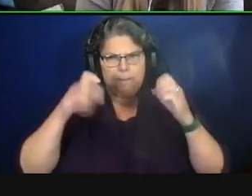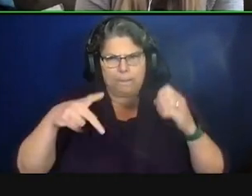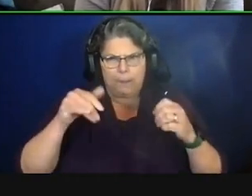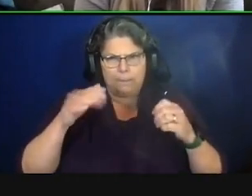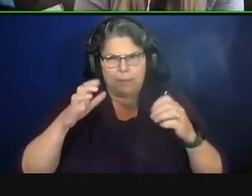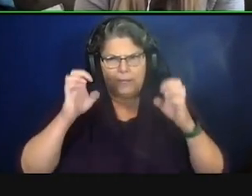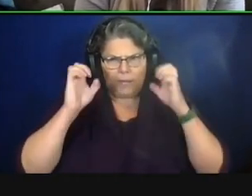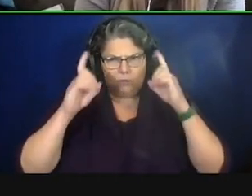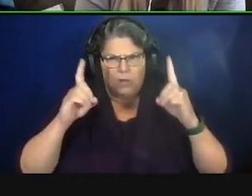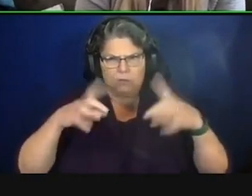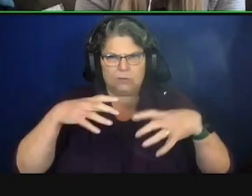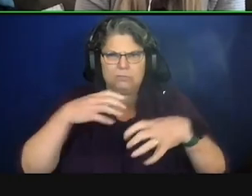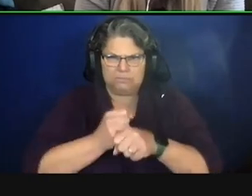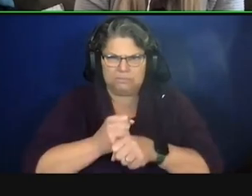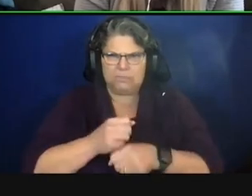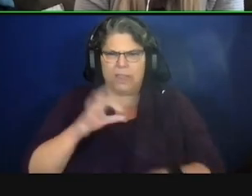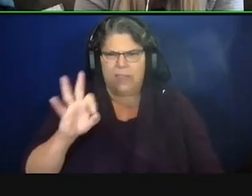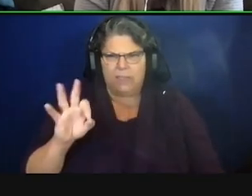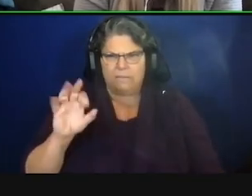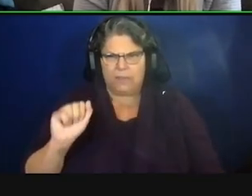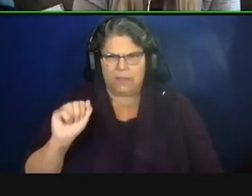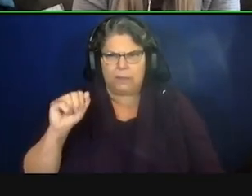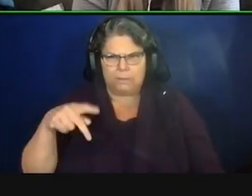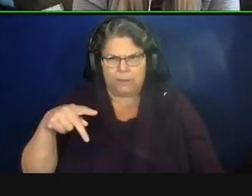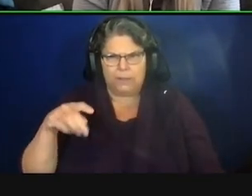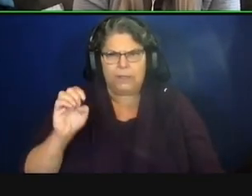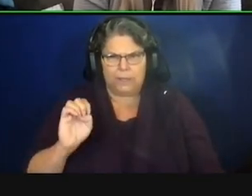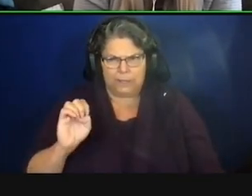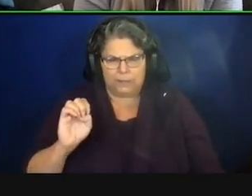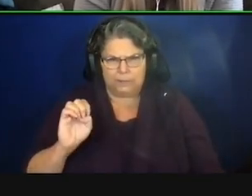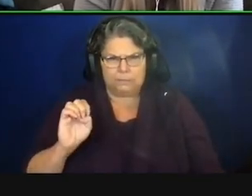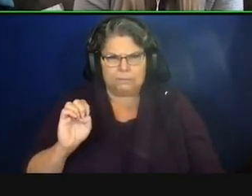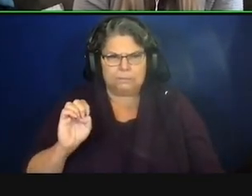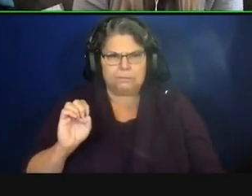what's commonly known as a FAPE, F-A-P-E.